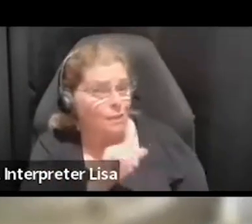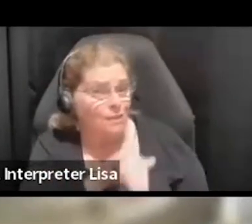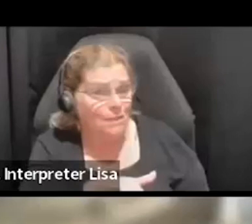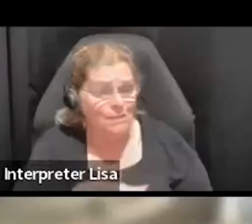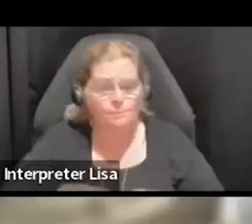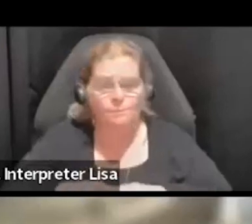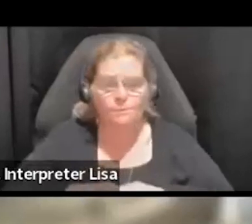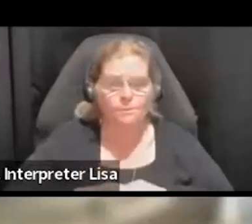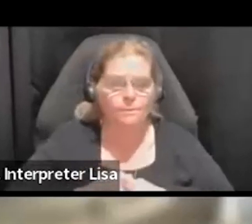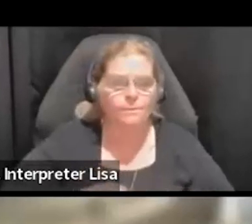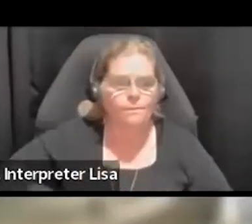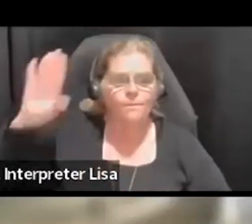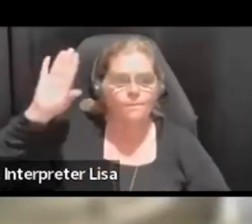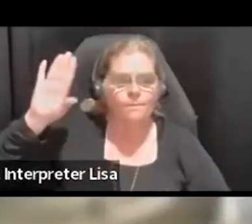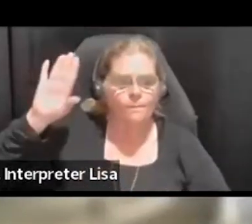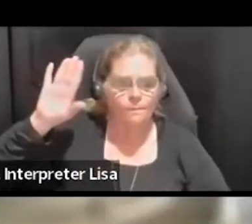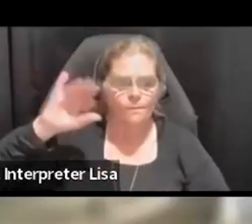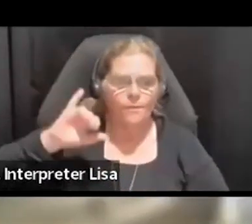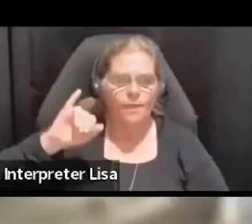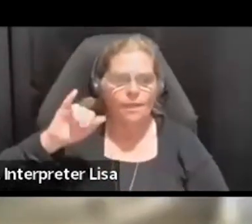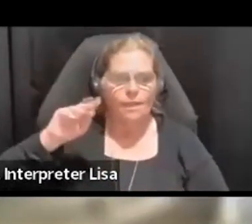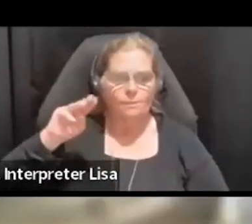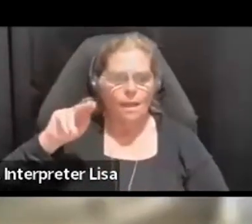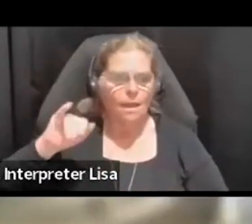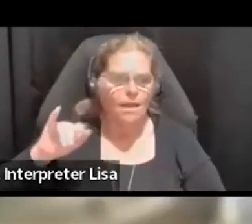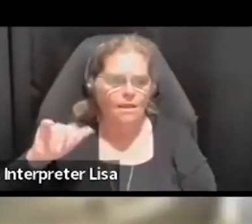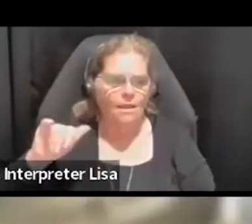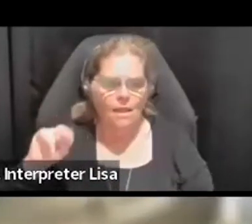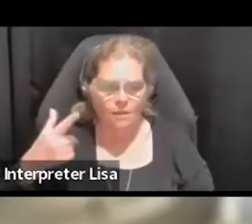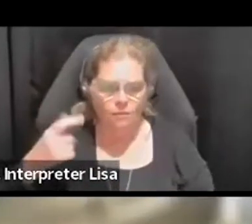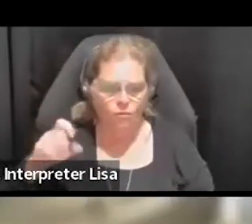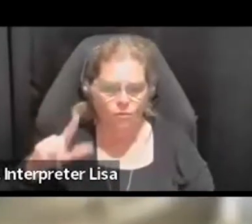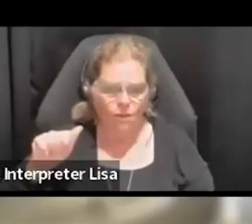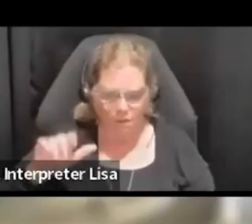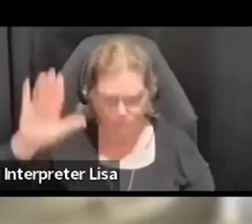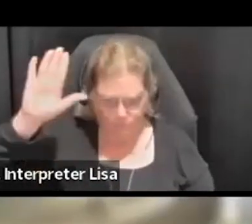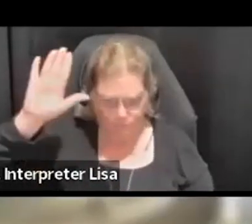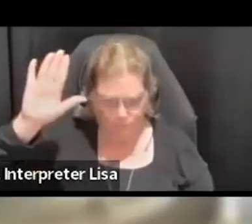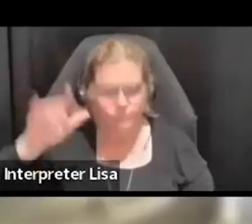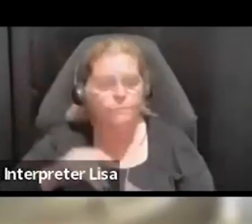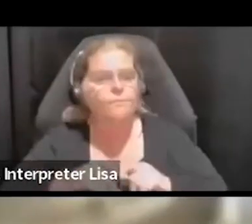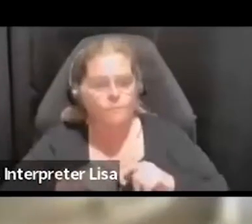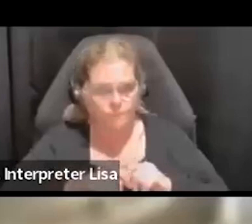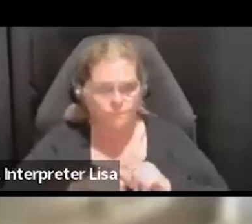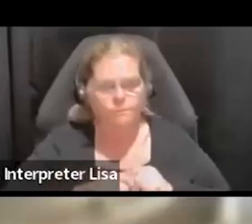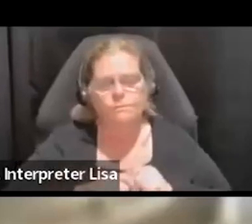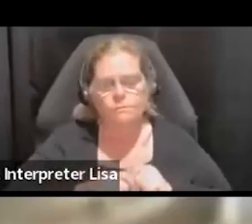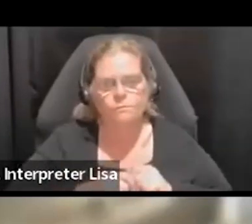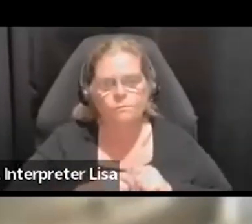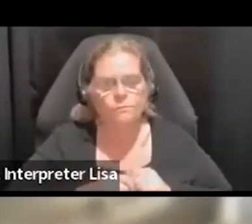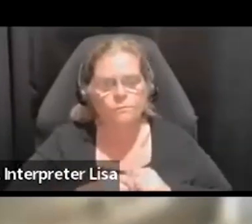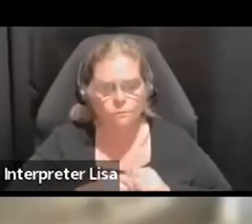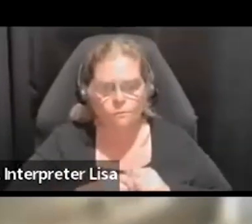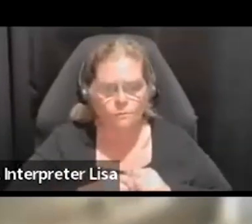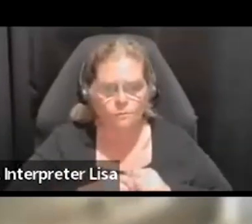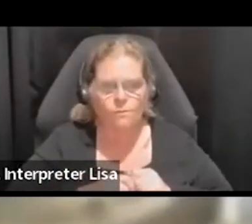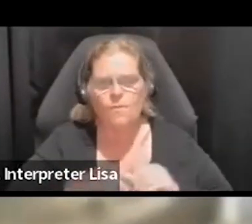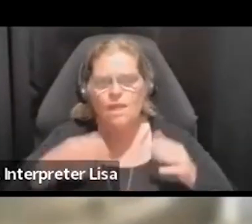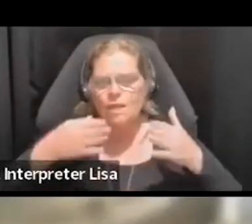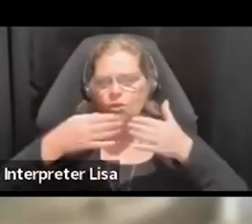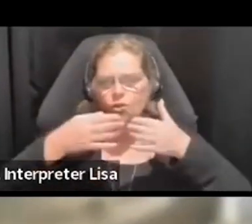Can I just add one quick thing? Sure, of course, Okay. Lonnie. Just kind of in a general